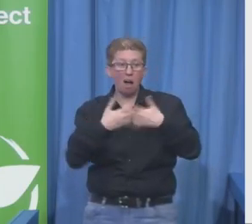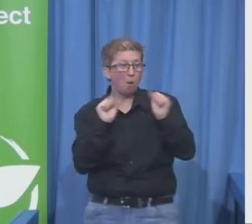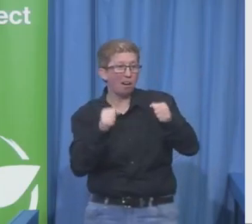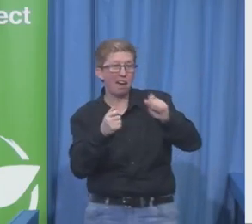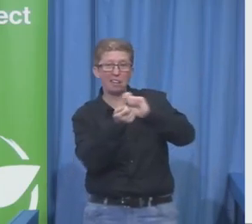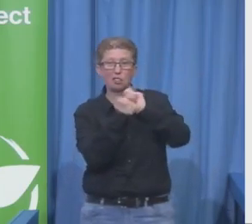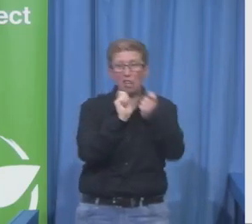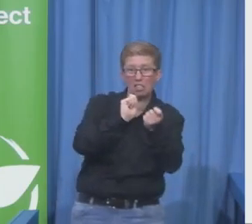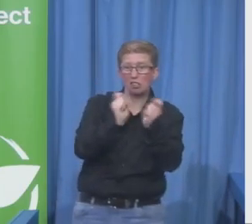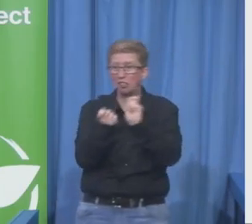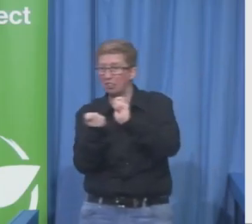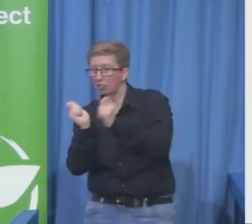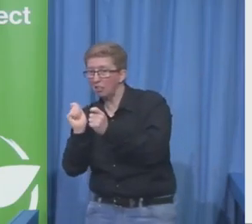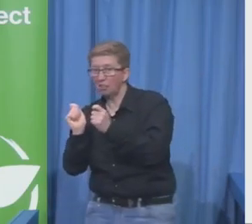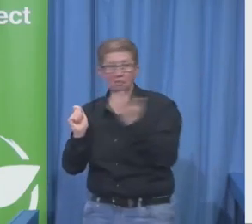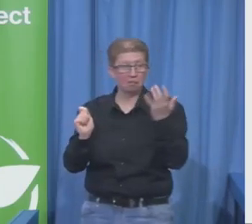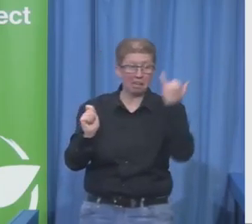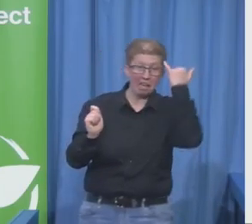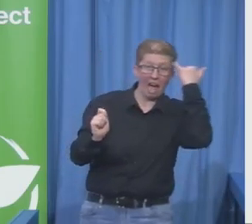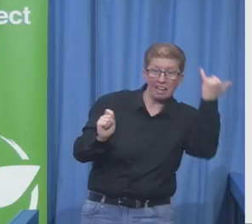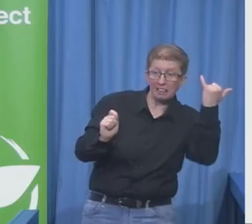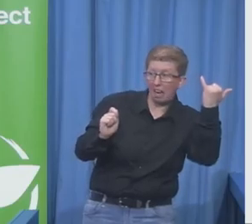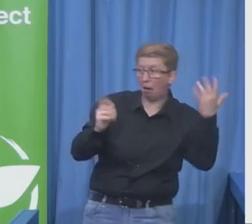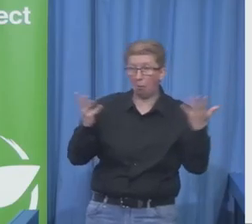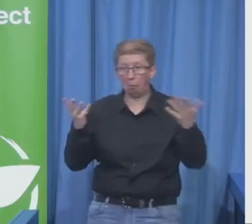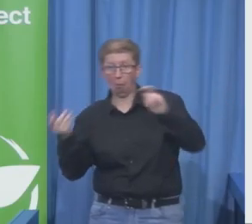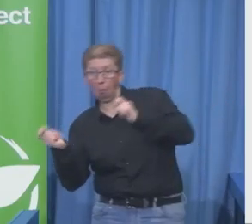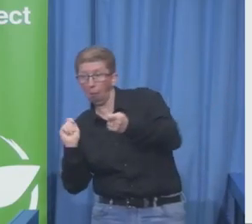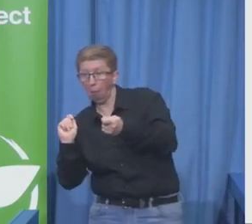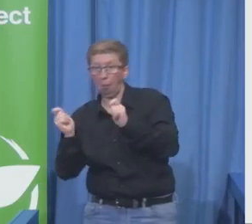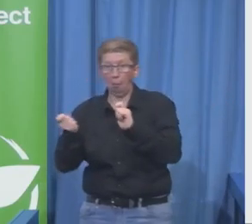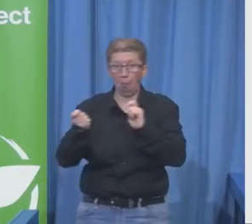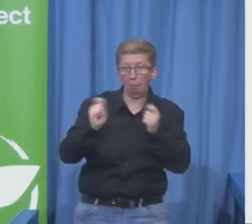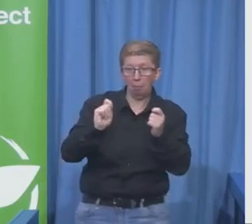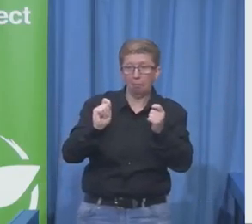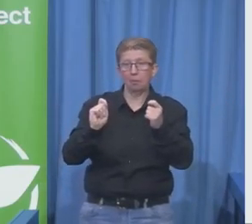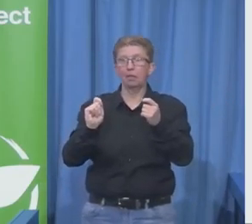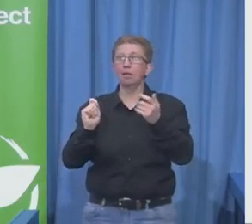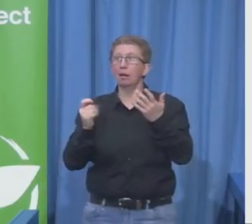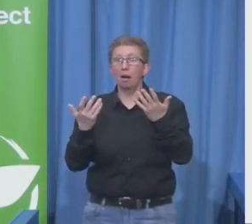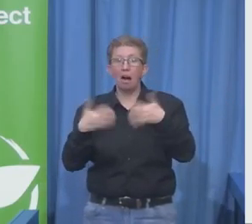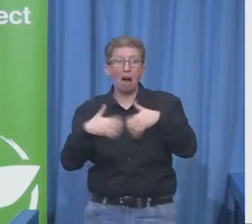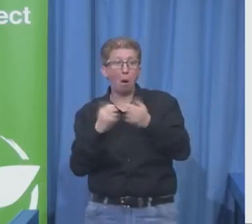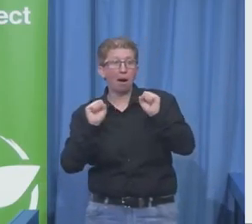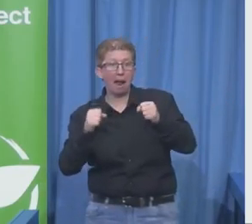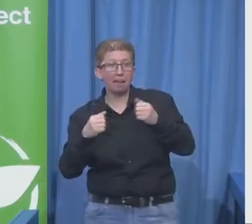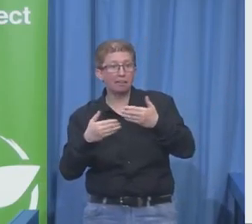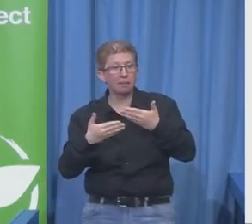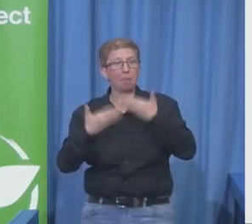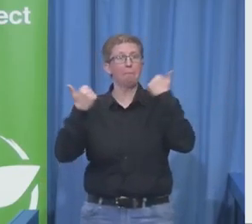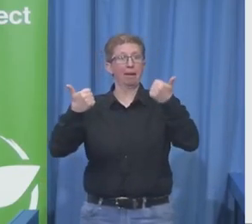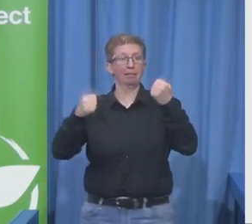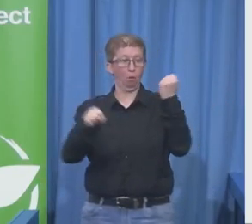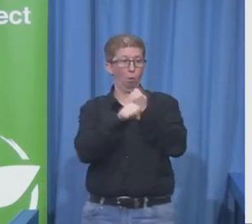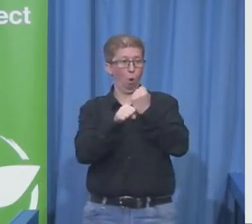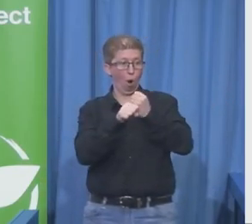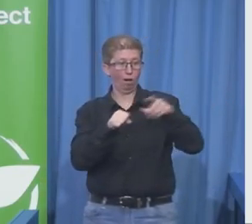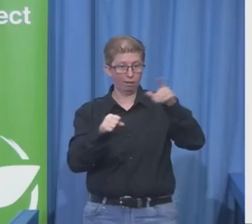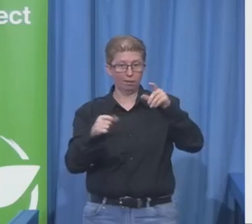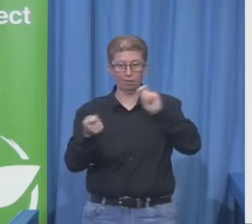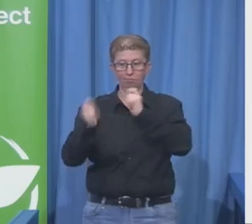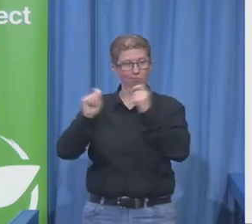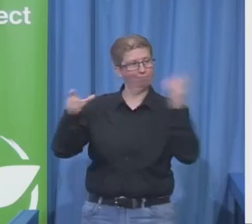of making our workplace inclusive. So yes, involving employees really helps